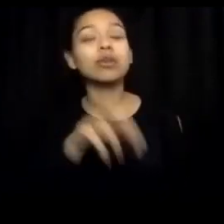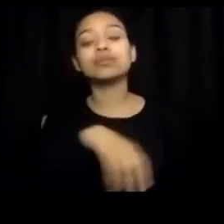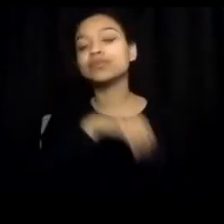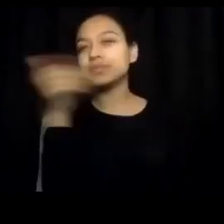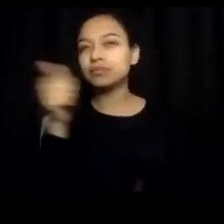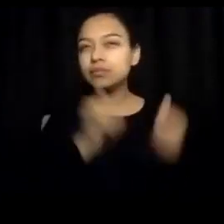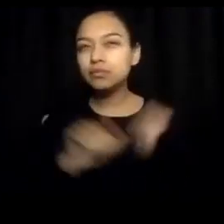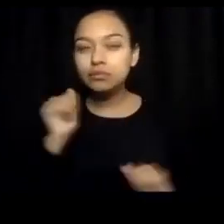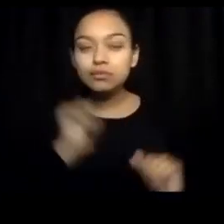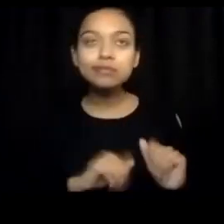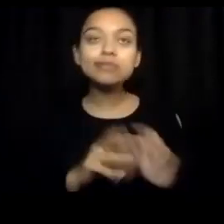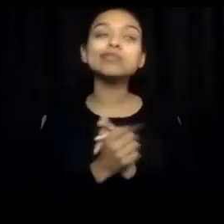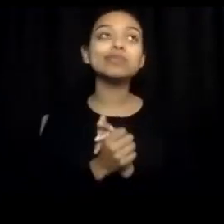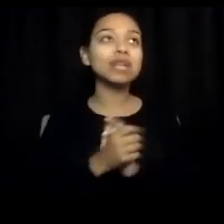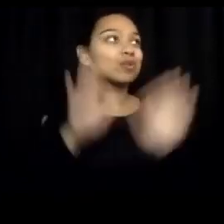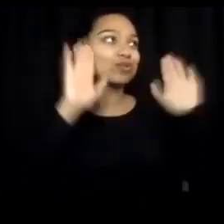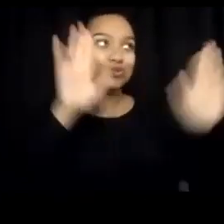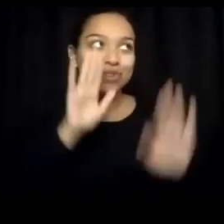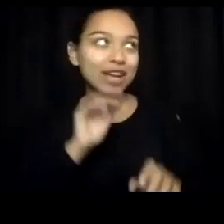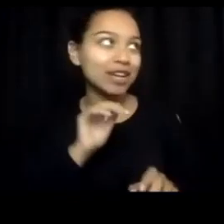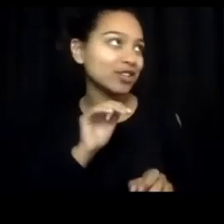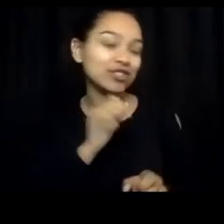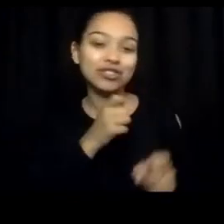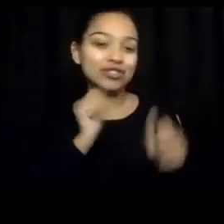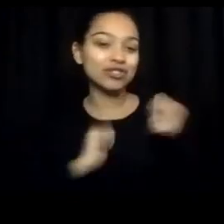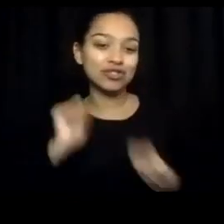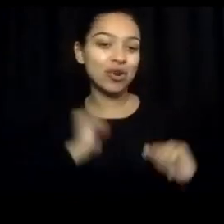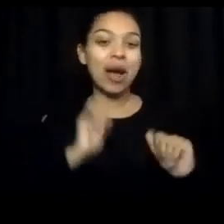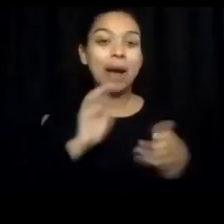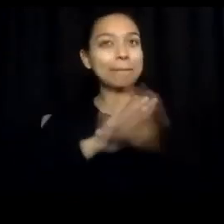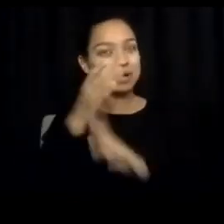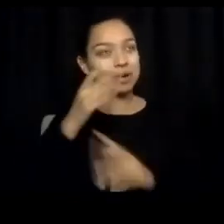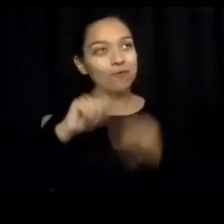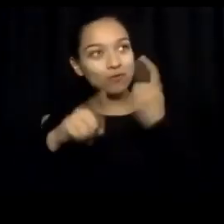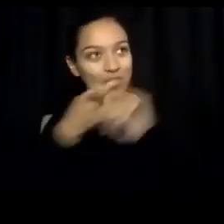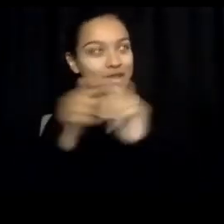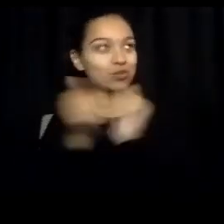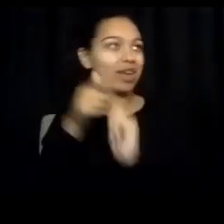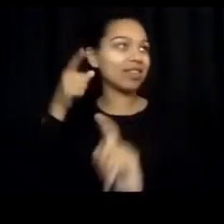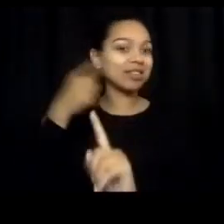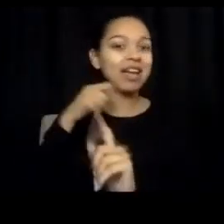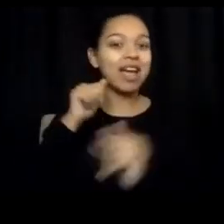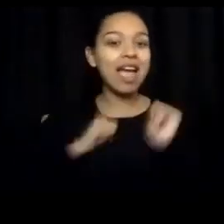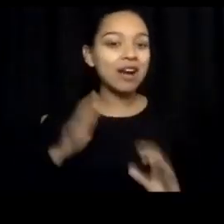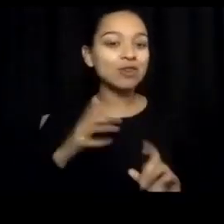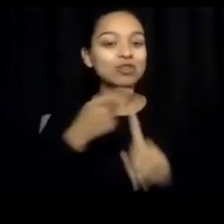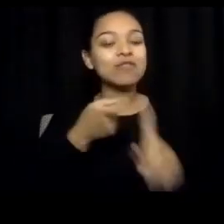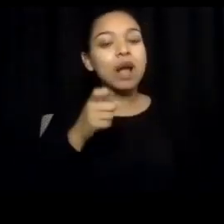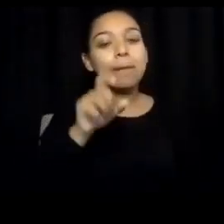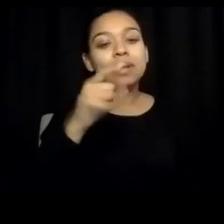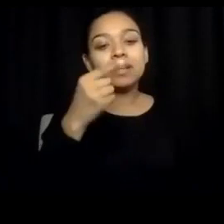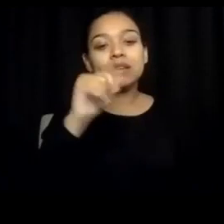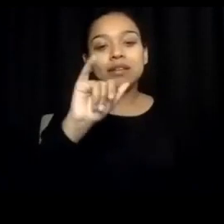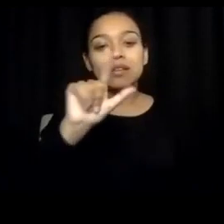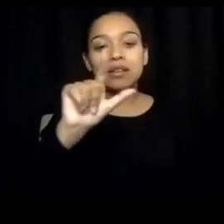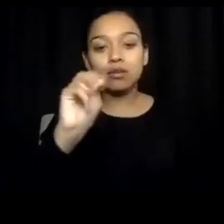show. I got to be friends with, and still am, Liz Torres from Gilmore Girls, and she was in a lot of the